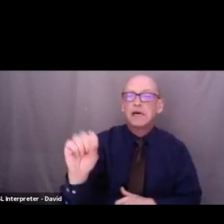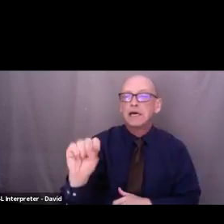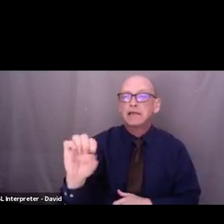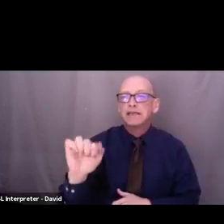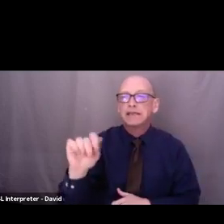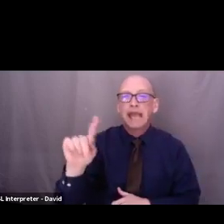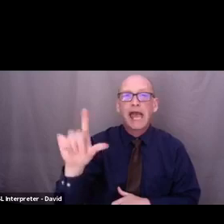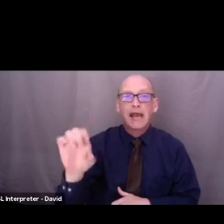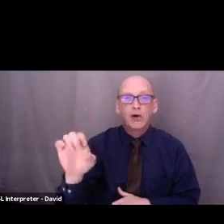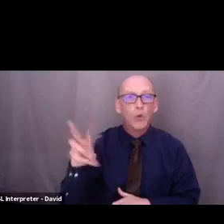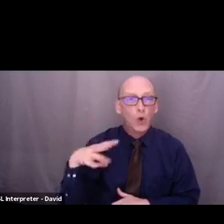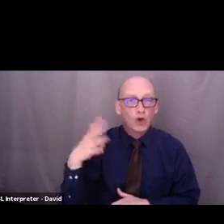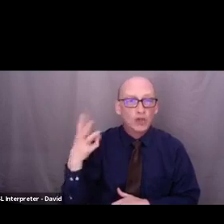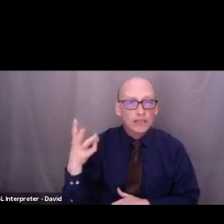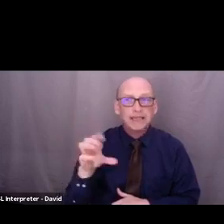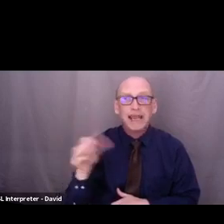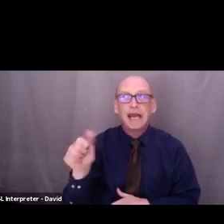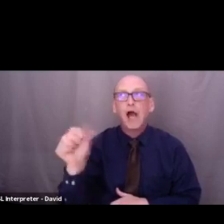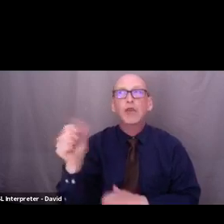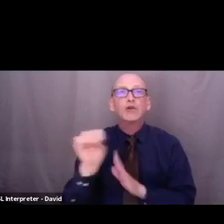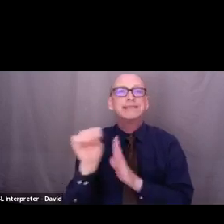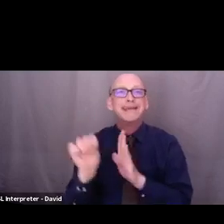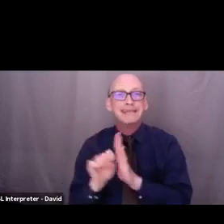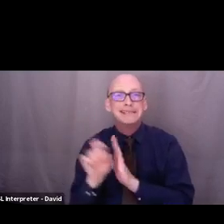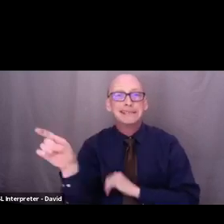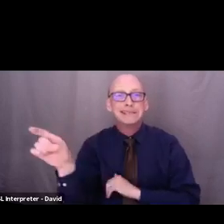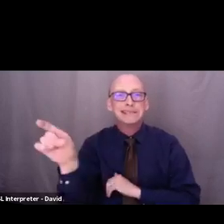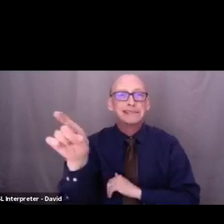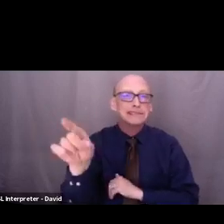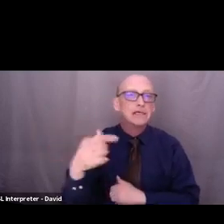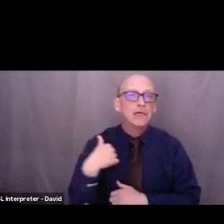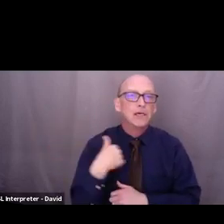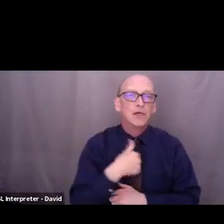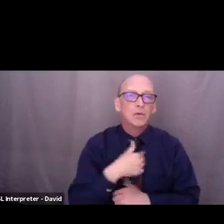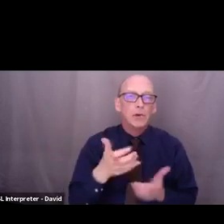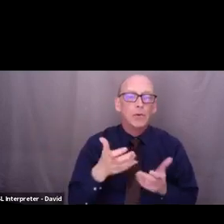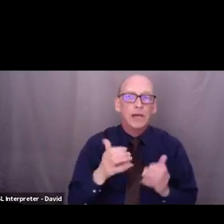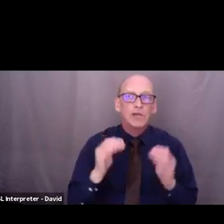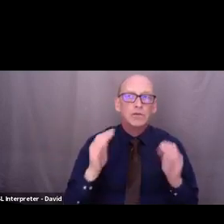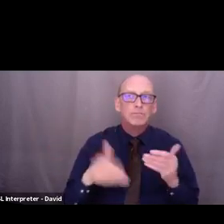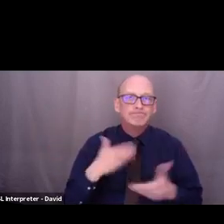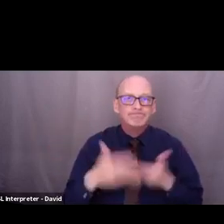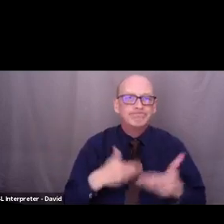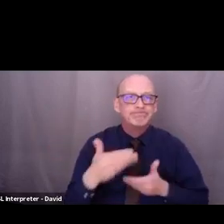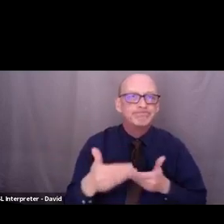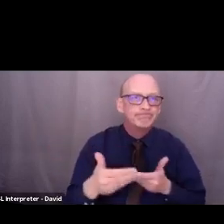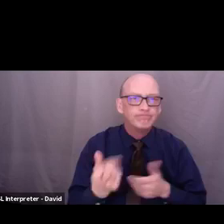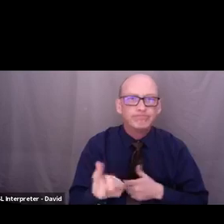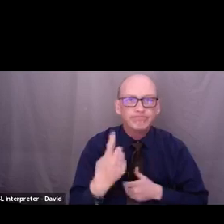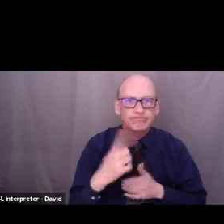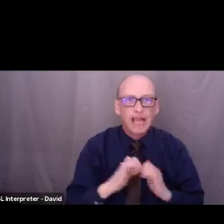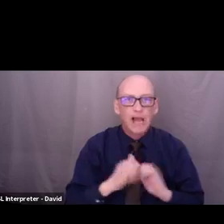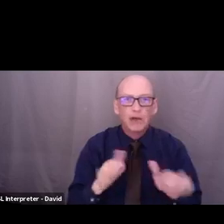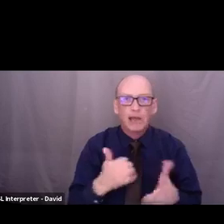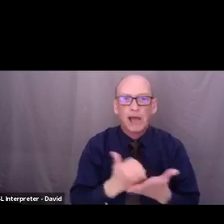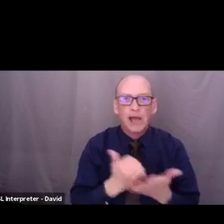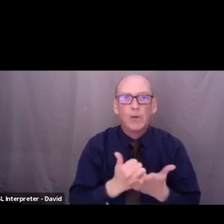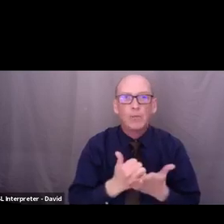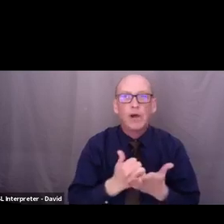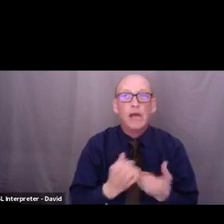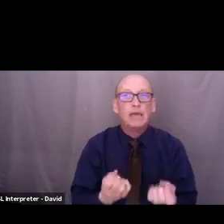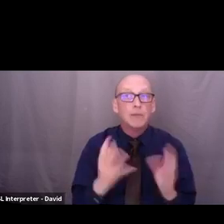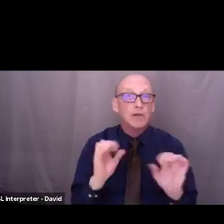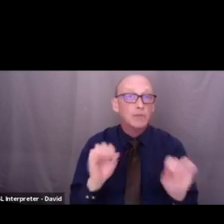nursing homes, our long-term care facilities. And so we needed to be able to try to ramp up and understand how we could help them out as much as possibly